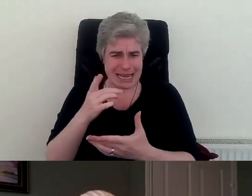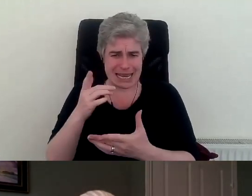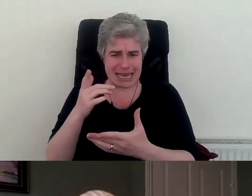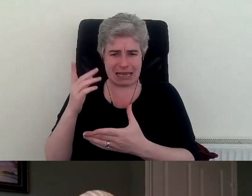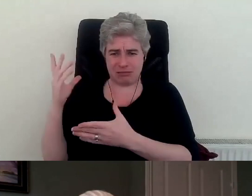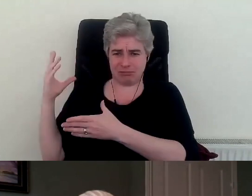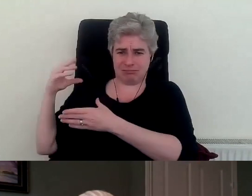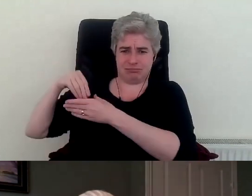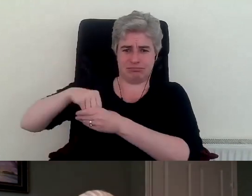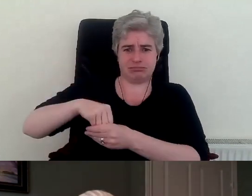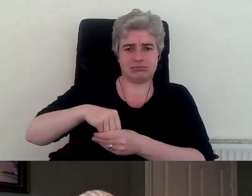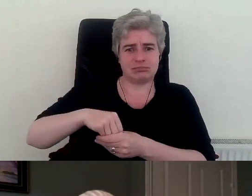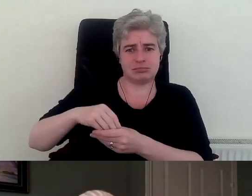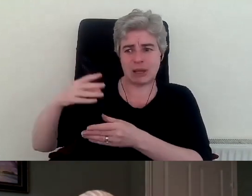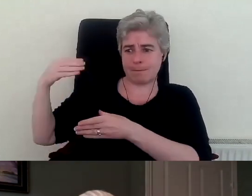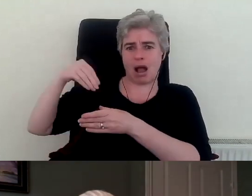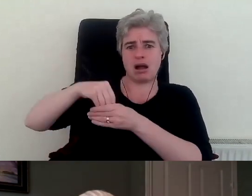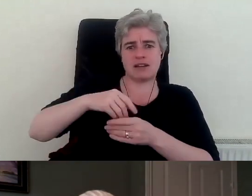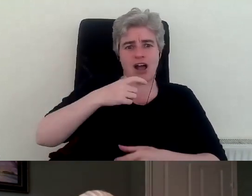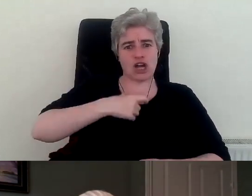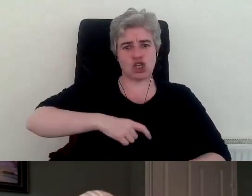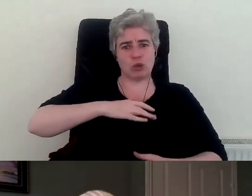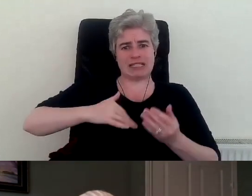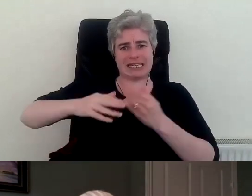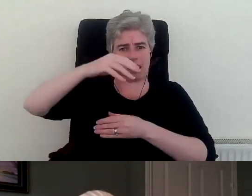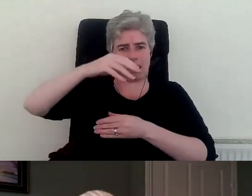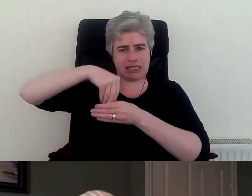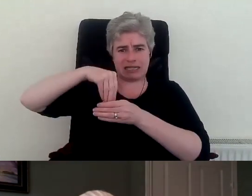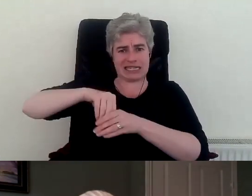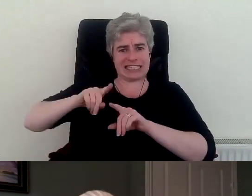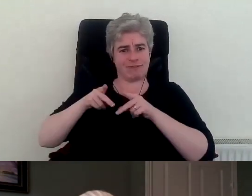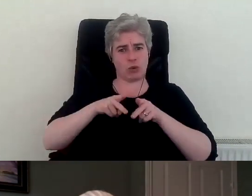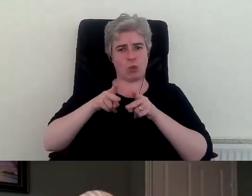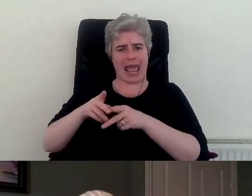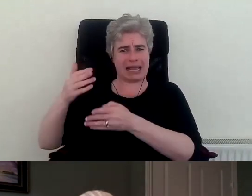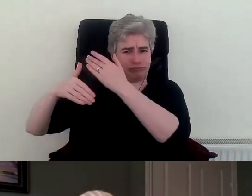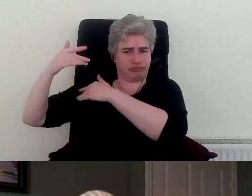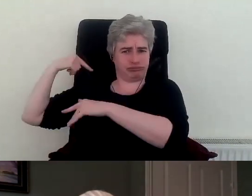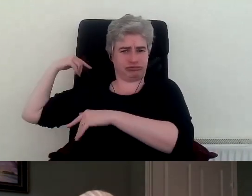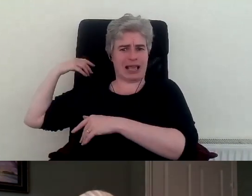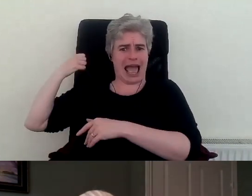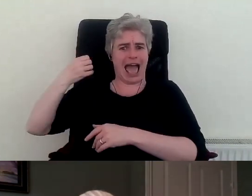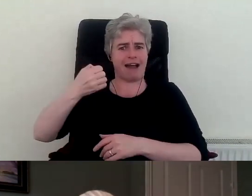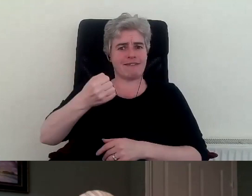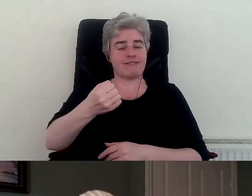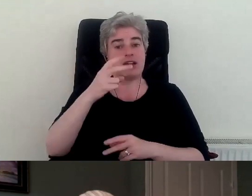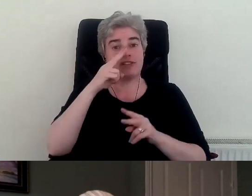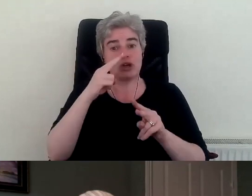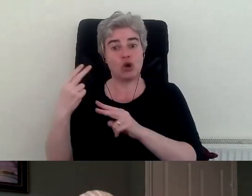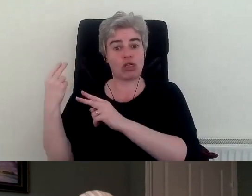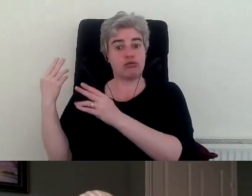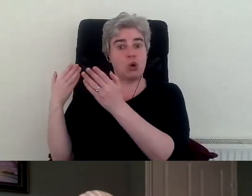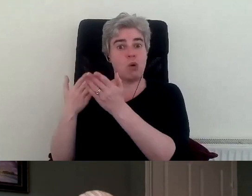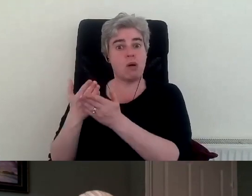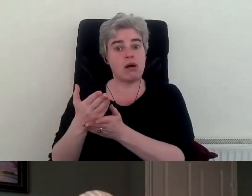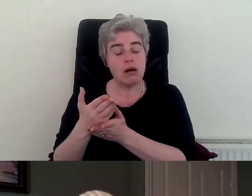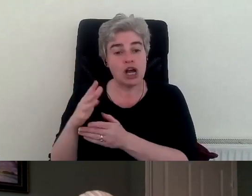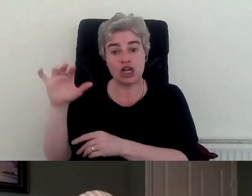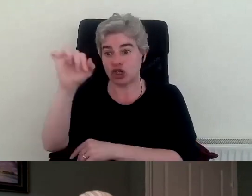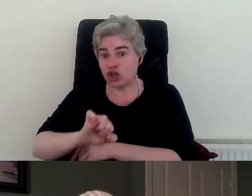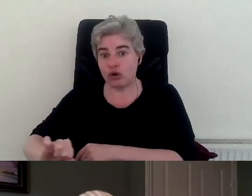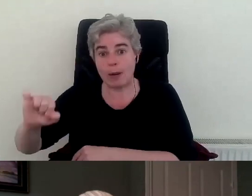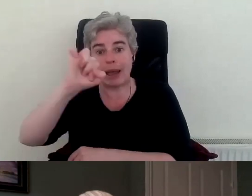of our human society in different ways and different forms. If you look at through the